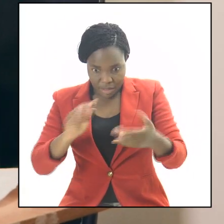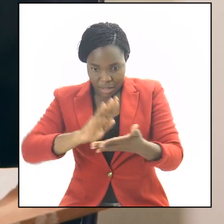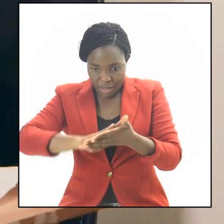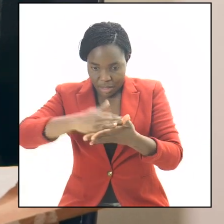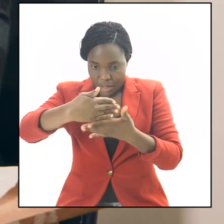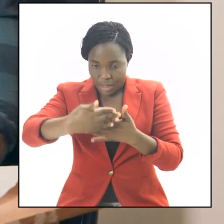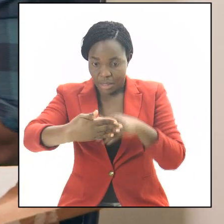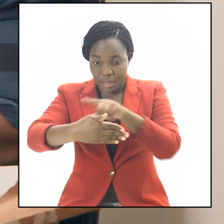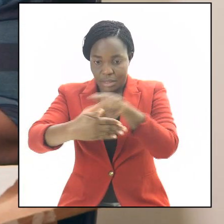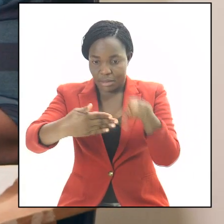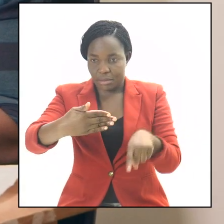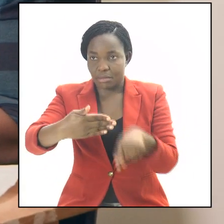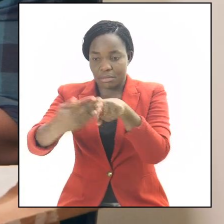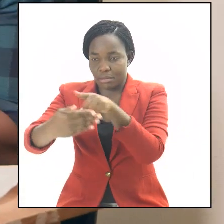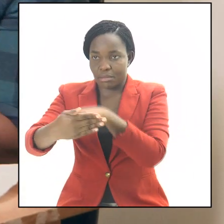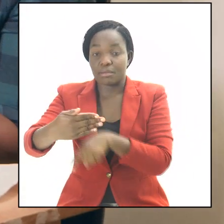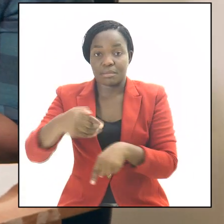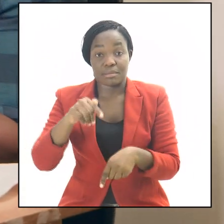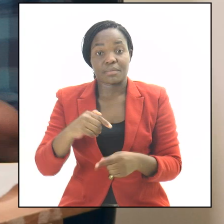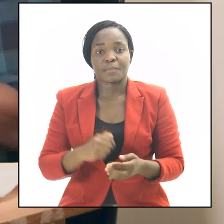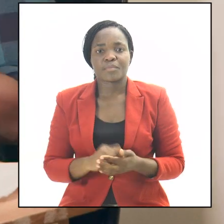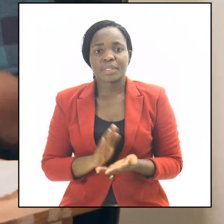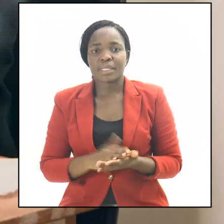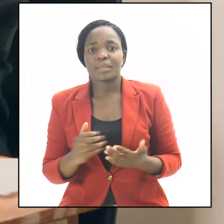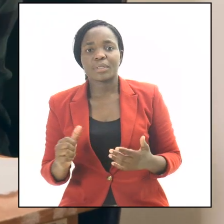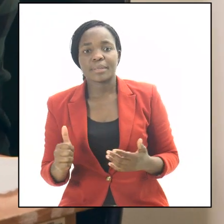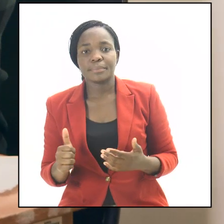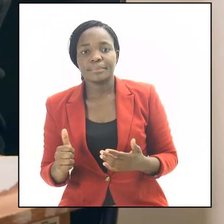laptop is a parallelogram. And